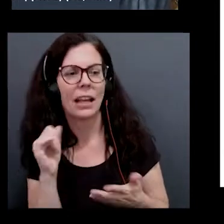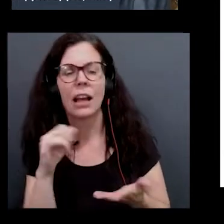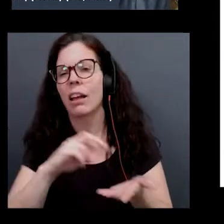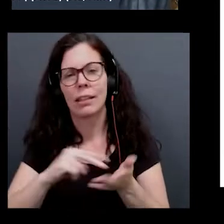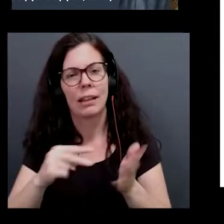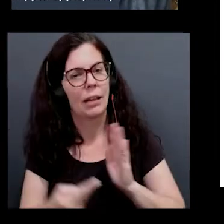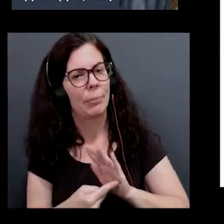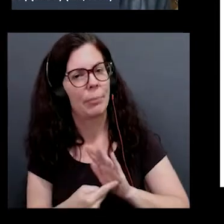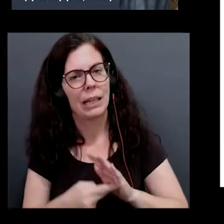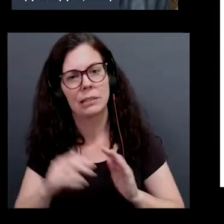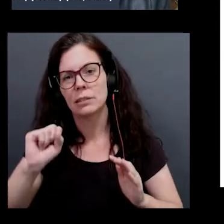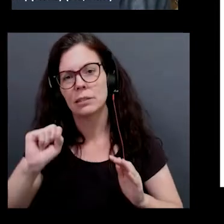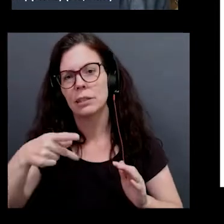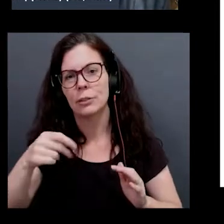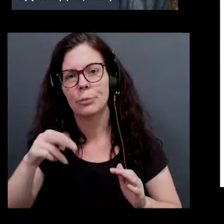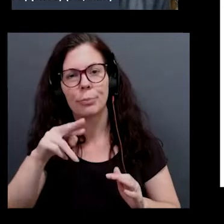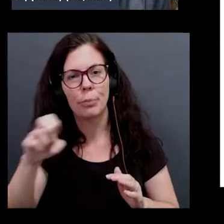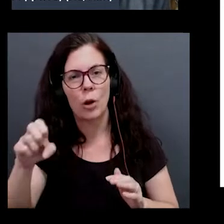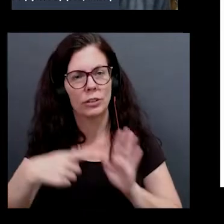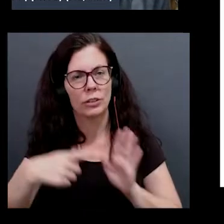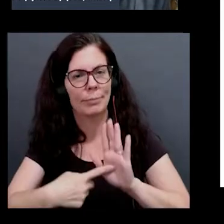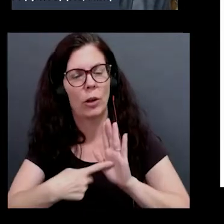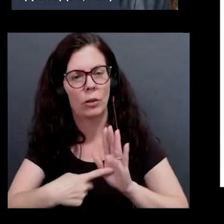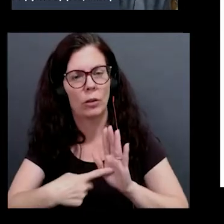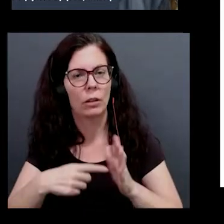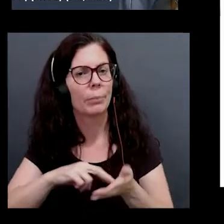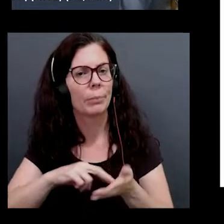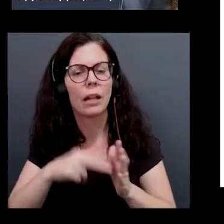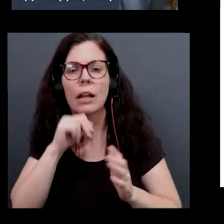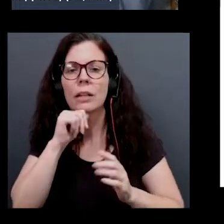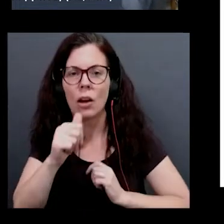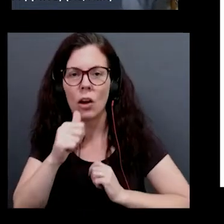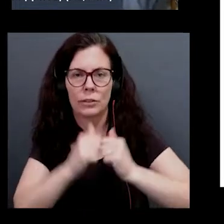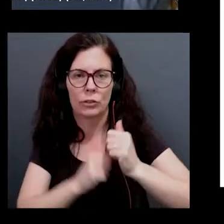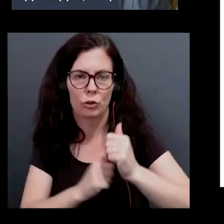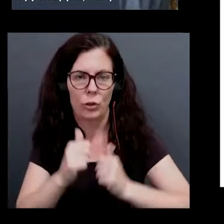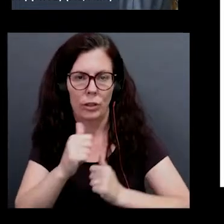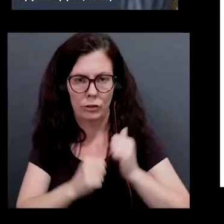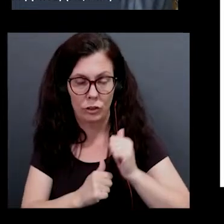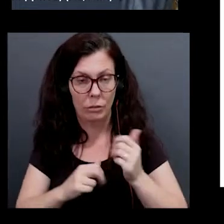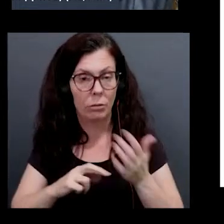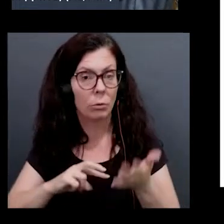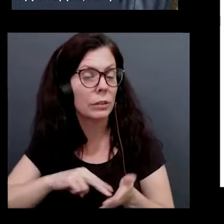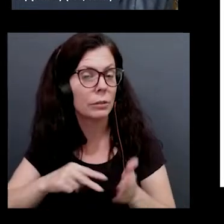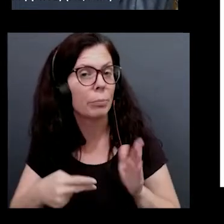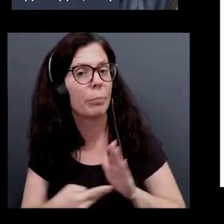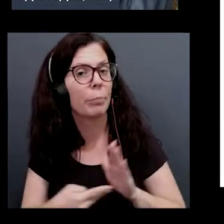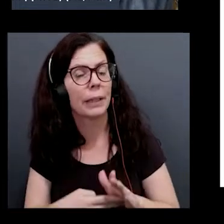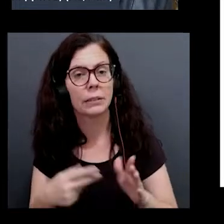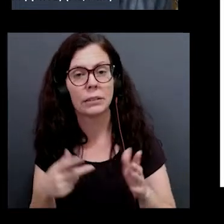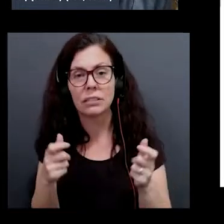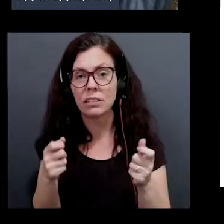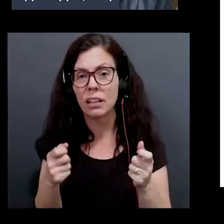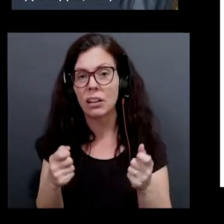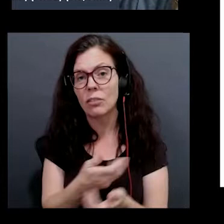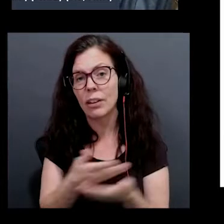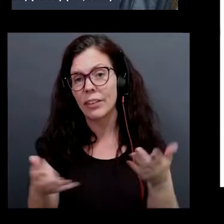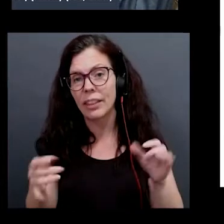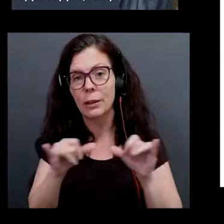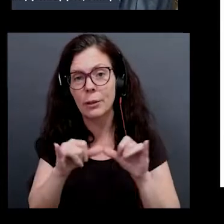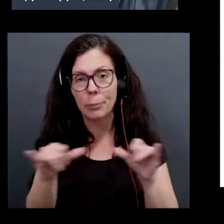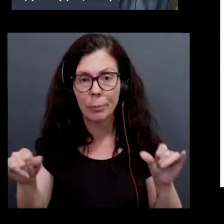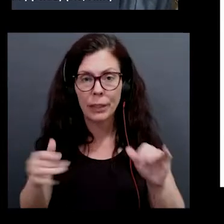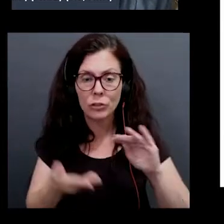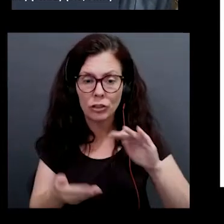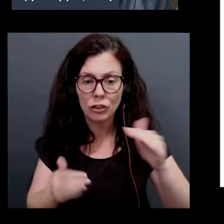sparse model, specifically unstructured sparse. So it means we're totally keeping all of the dimensions and